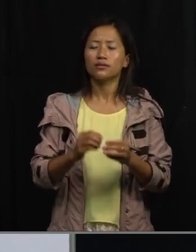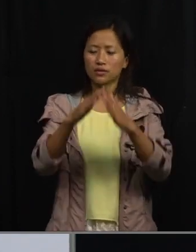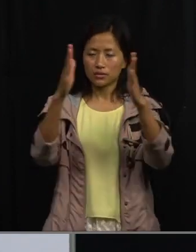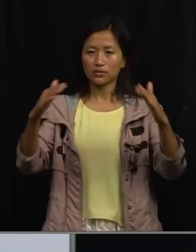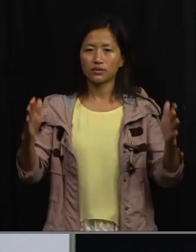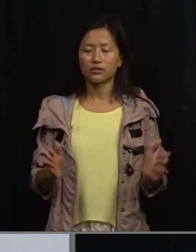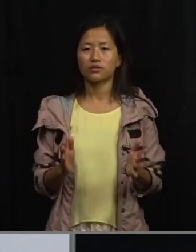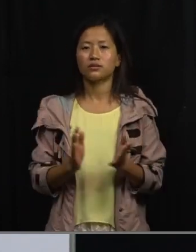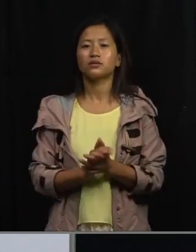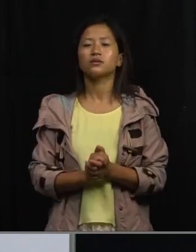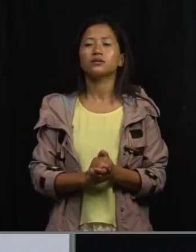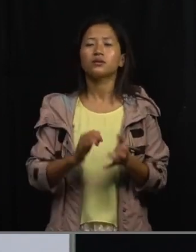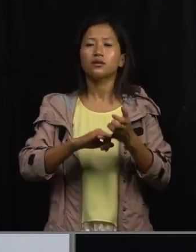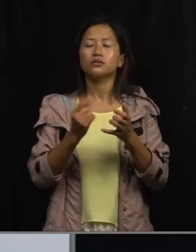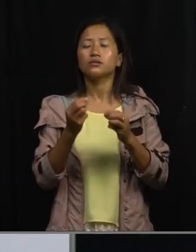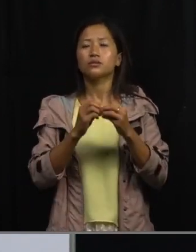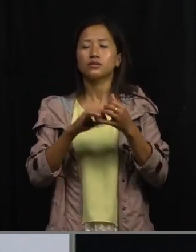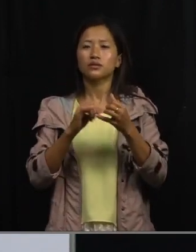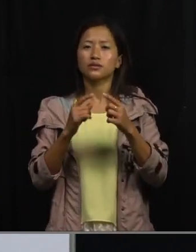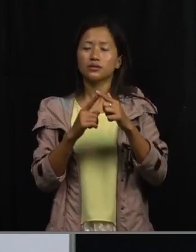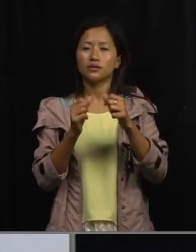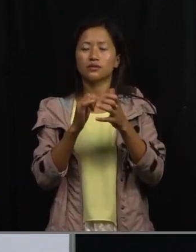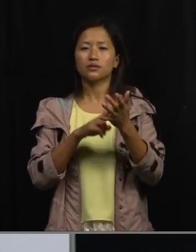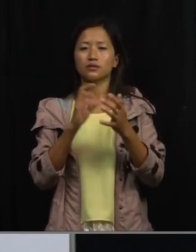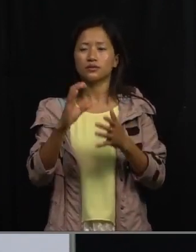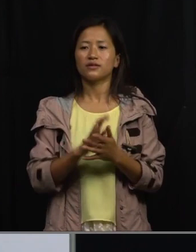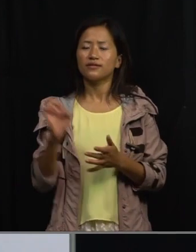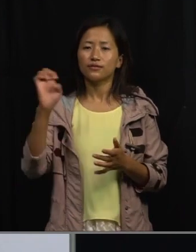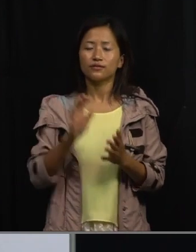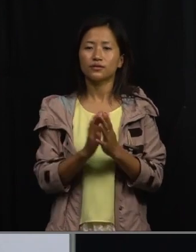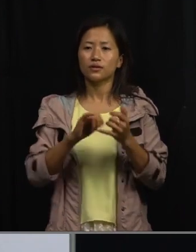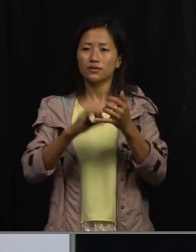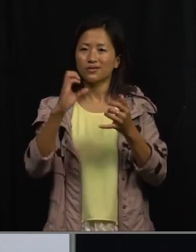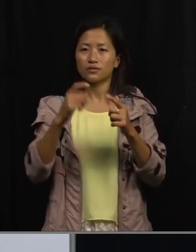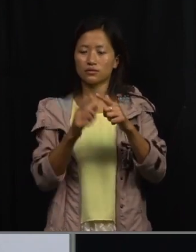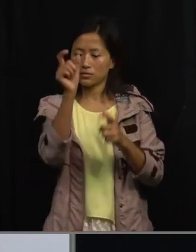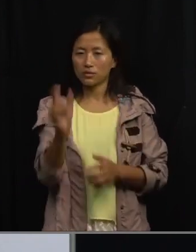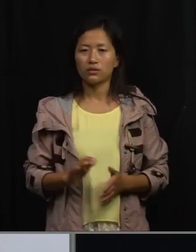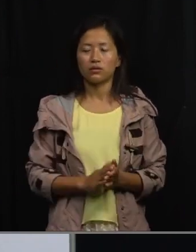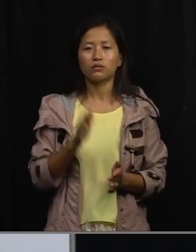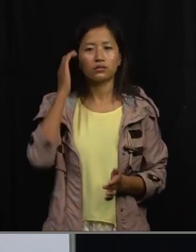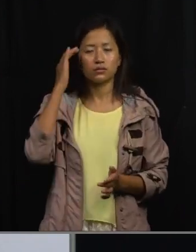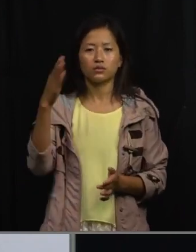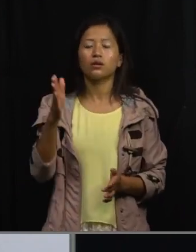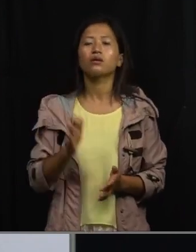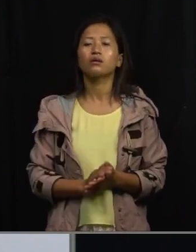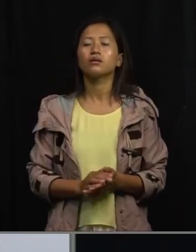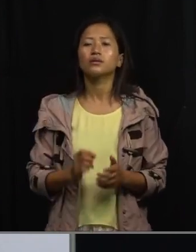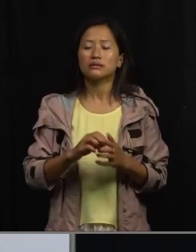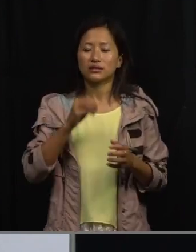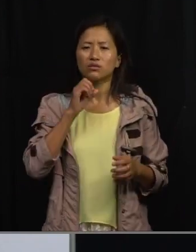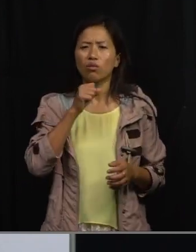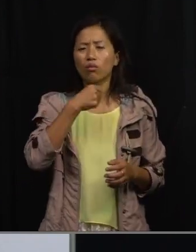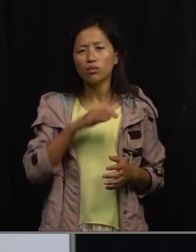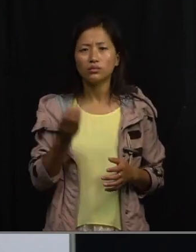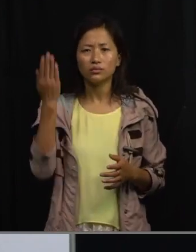and substance. And even the scientists, they do not know why these early men,